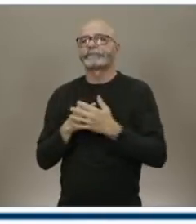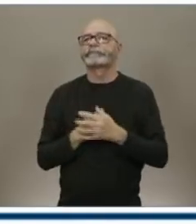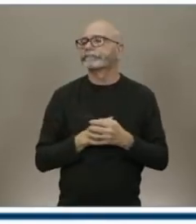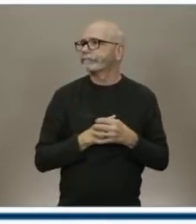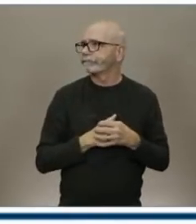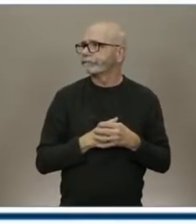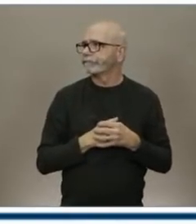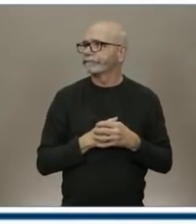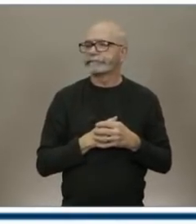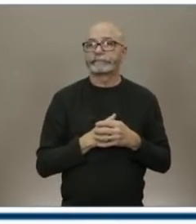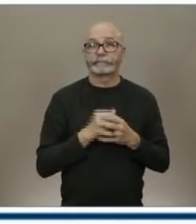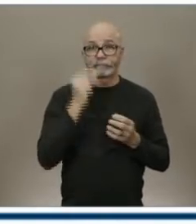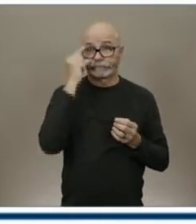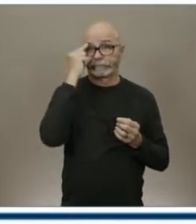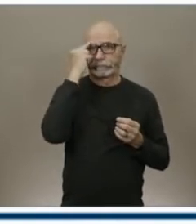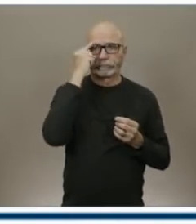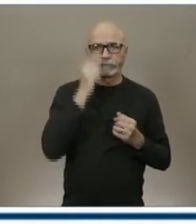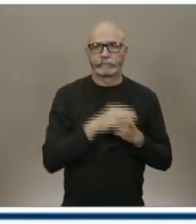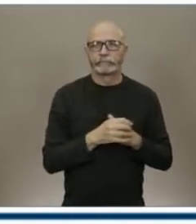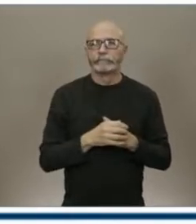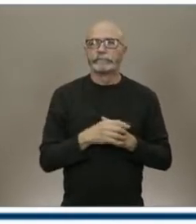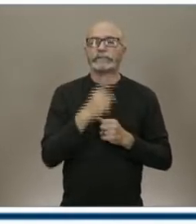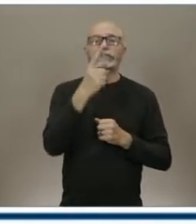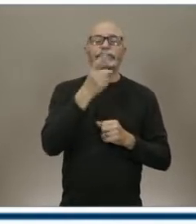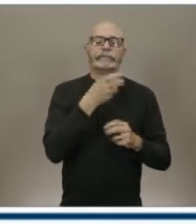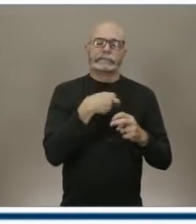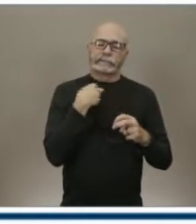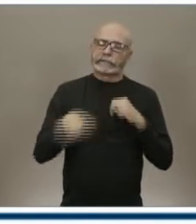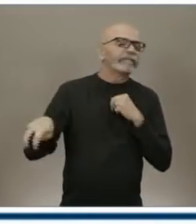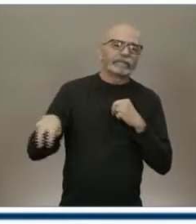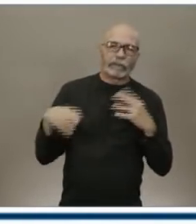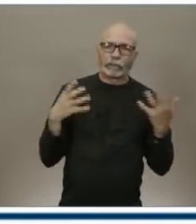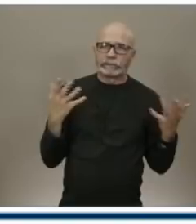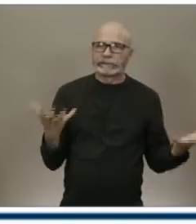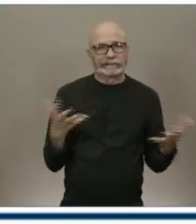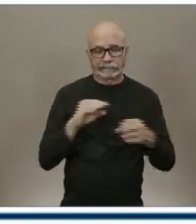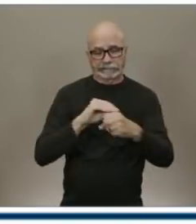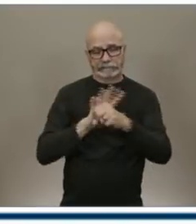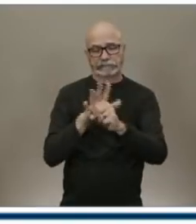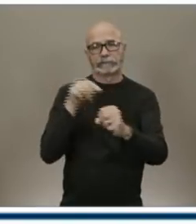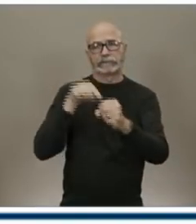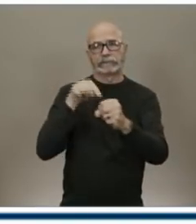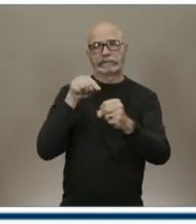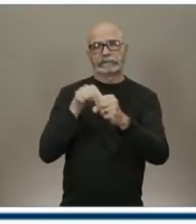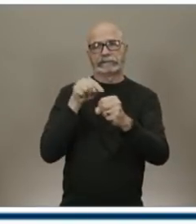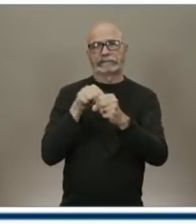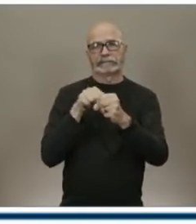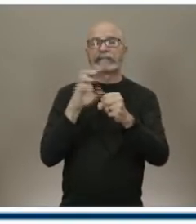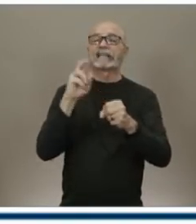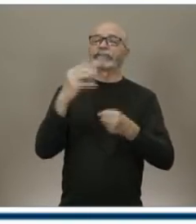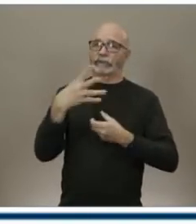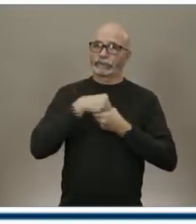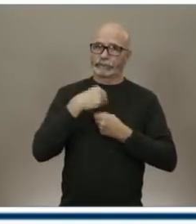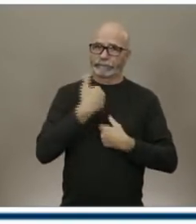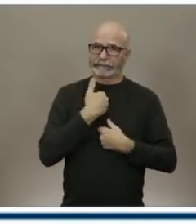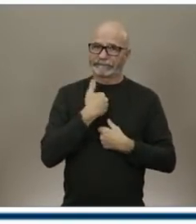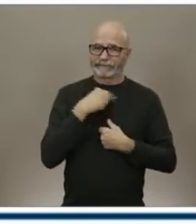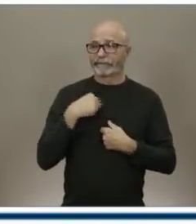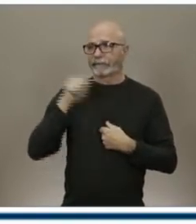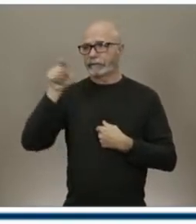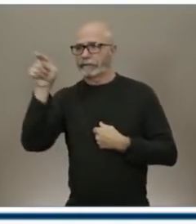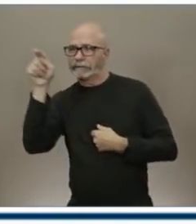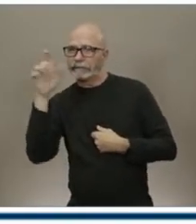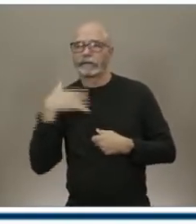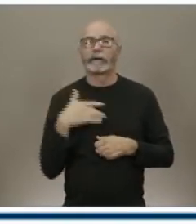One of the toughest parts of the pandemic, I know for me, and I'm sure for everybody who's listening, is the uncertainty around this.